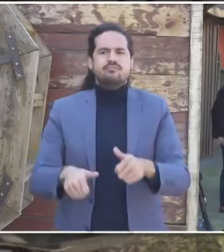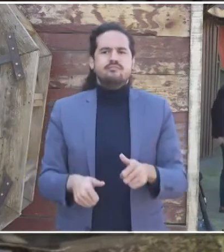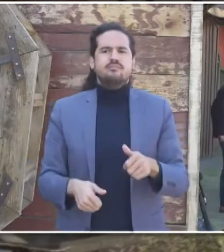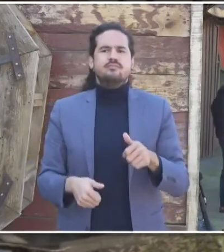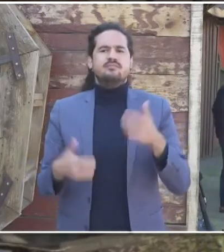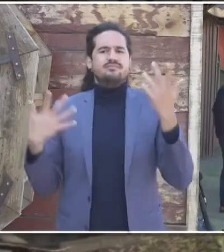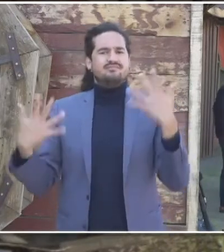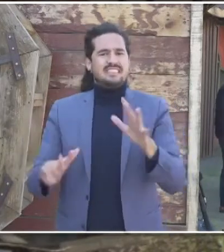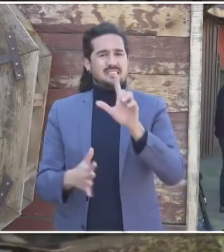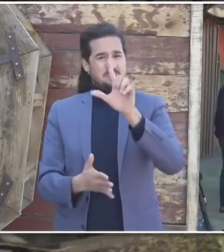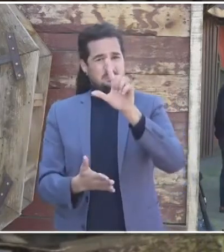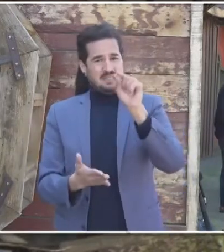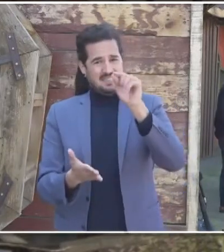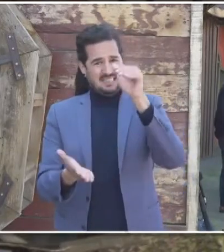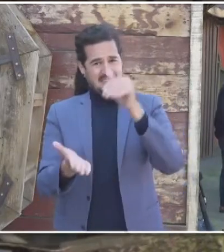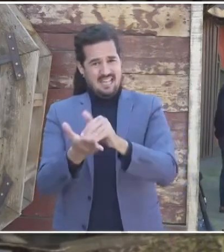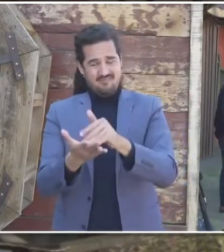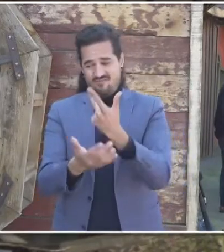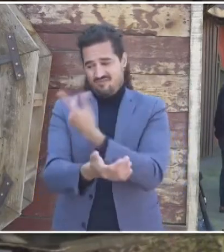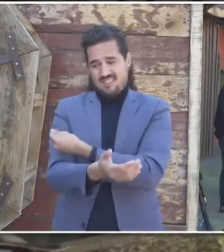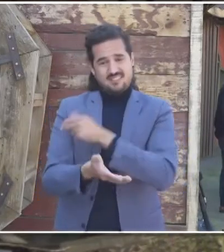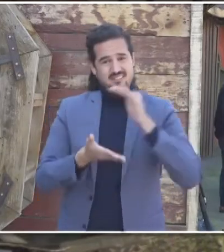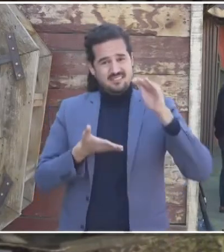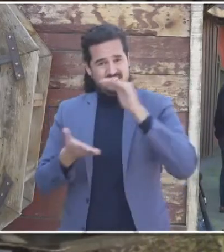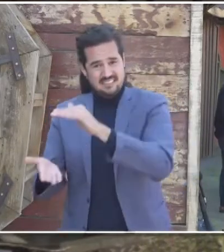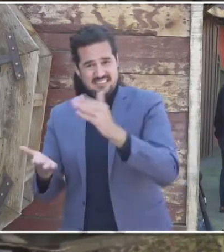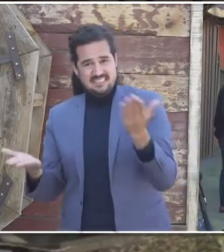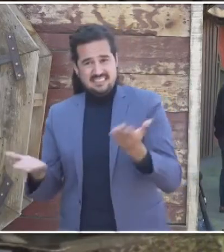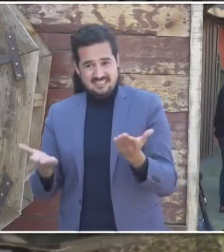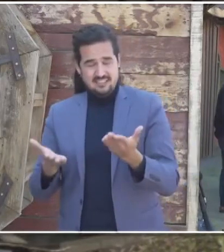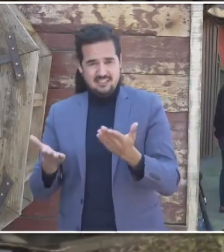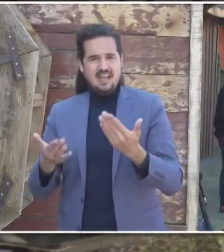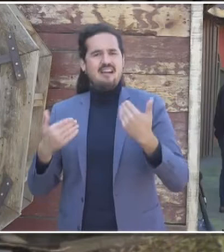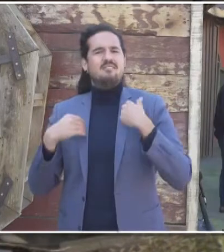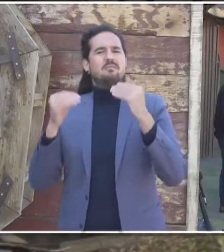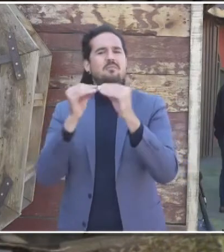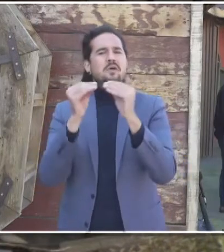these additional sites will provide even faster and more efficient throughput.